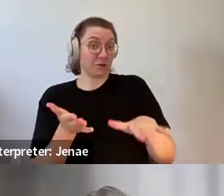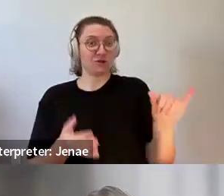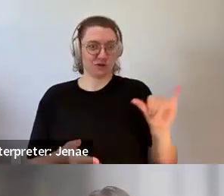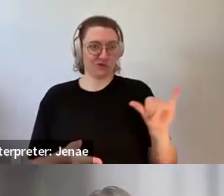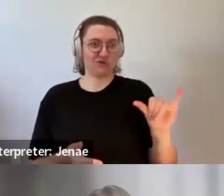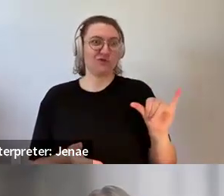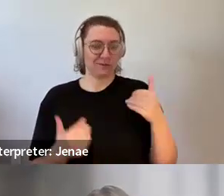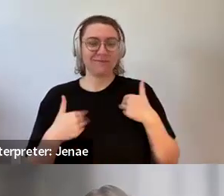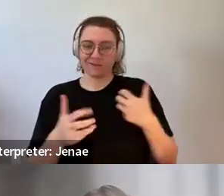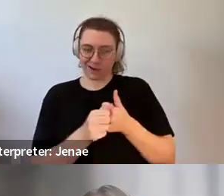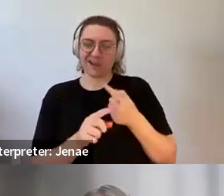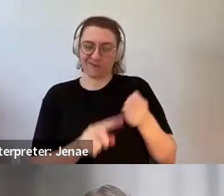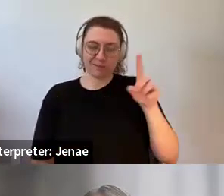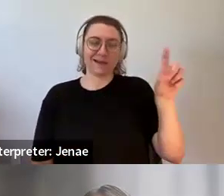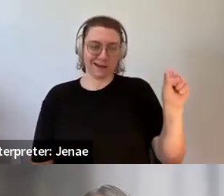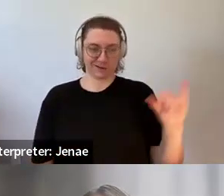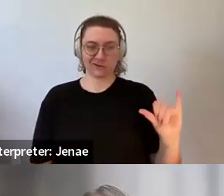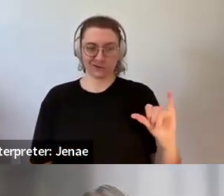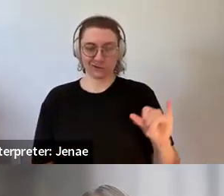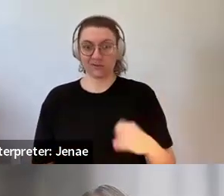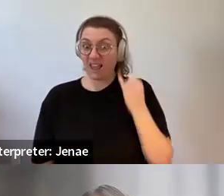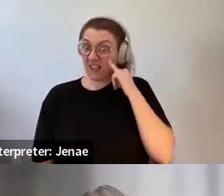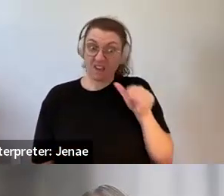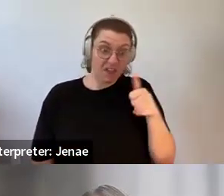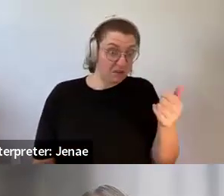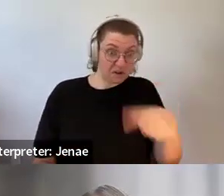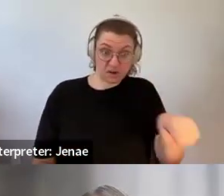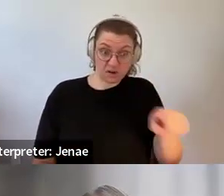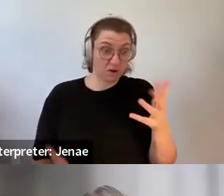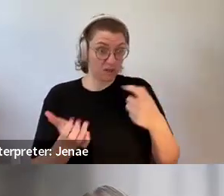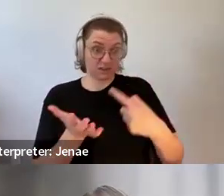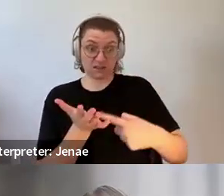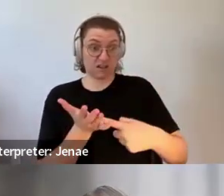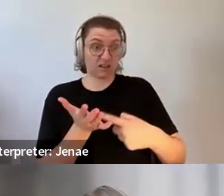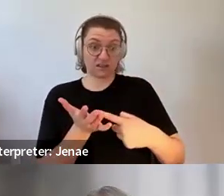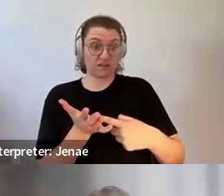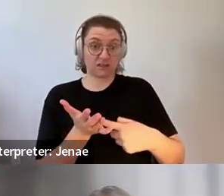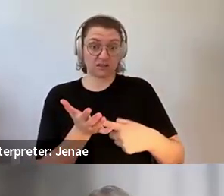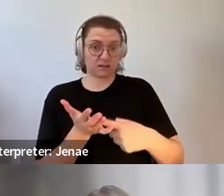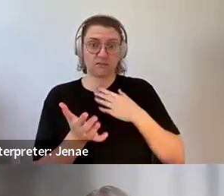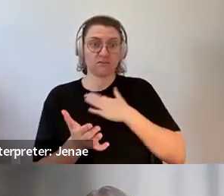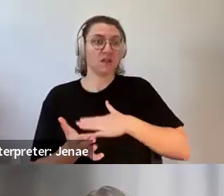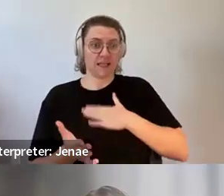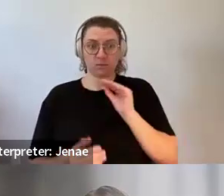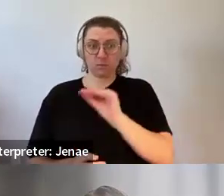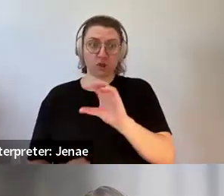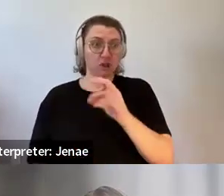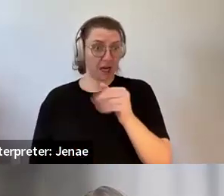update from the department on that. If there's anything else that folks are interested in discussing, please make sure you put it in the